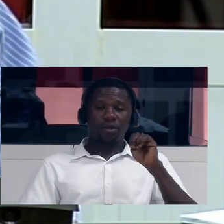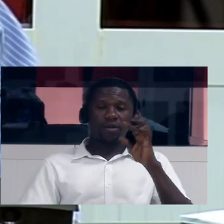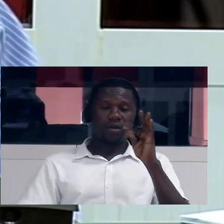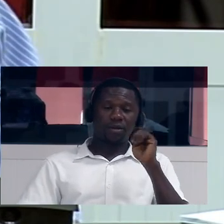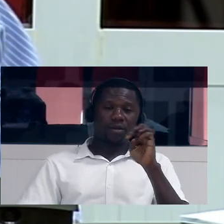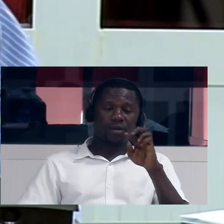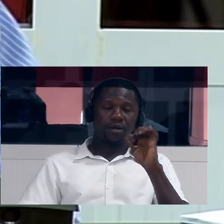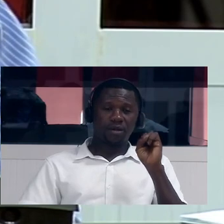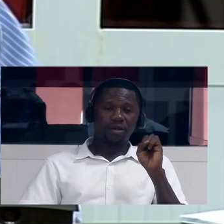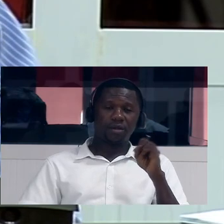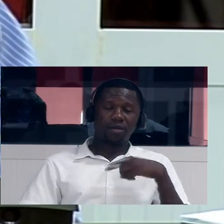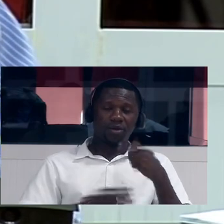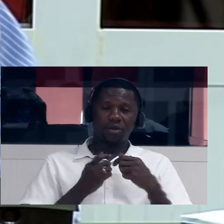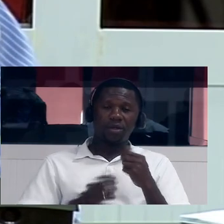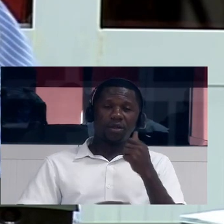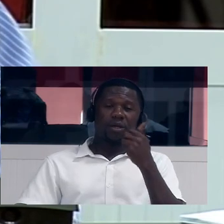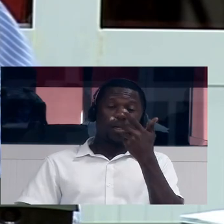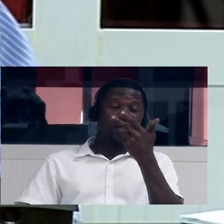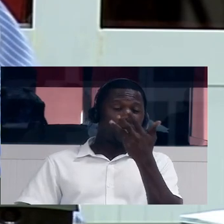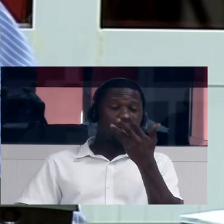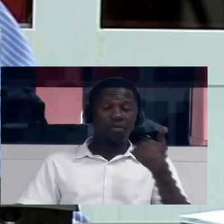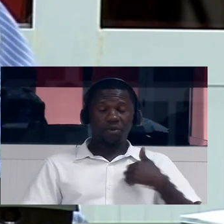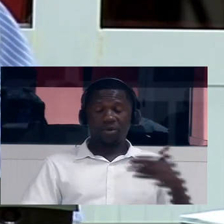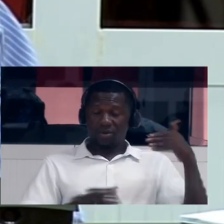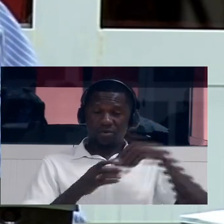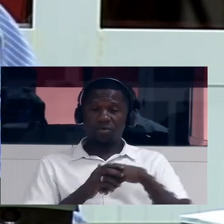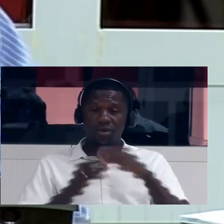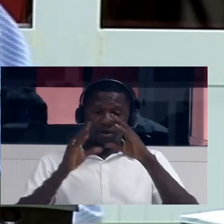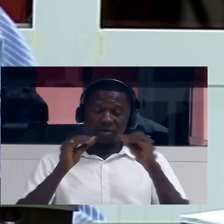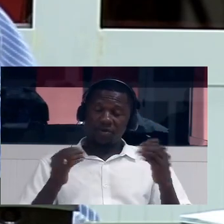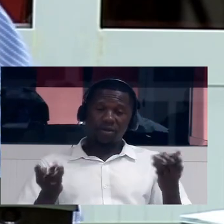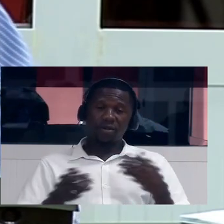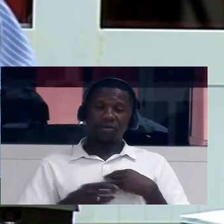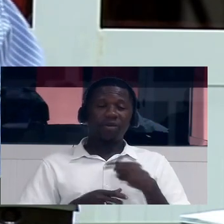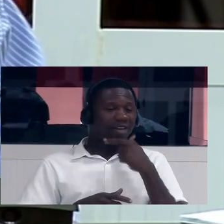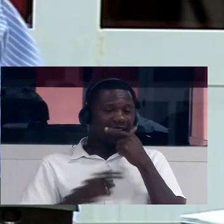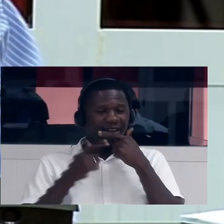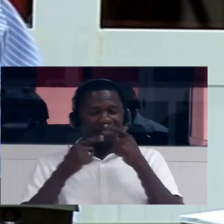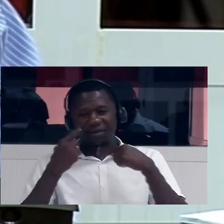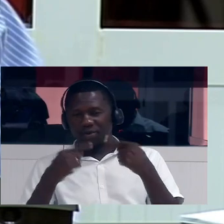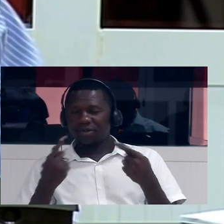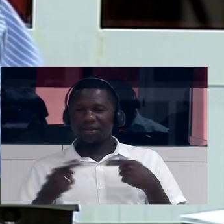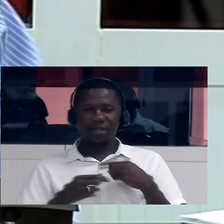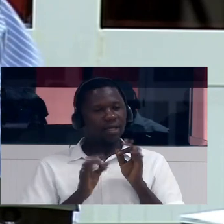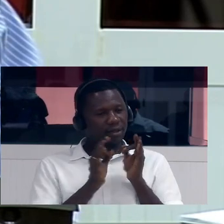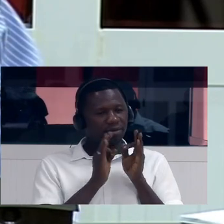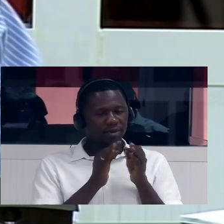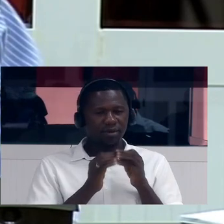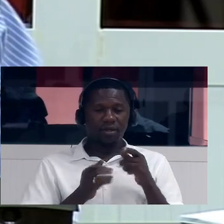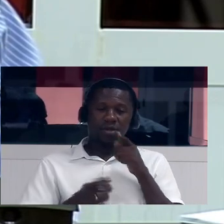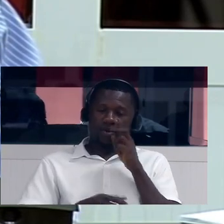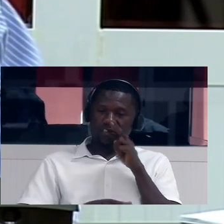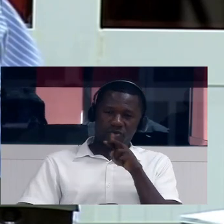office. In fact, we laughed over it. I said, what, you've come to invade my office? And we laughed over it. So I said to him, look, Hussein, I